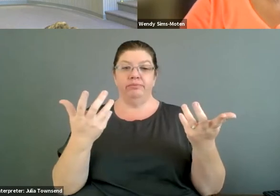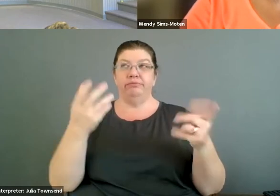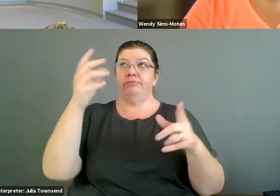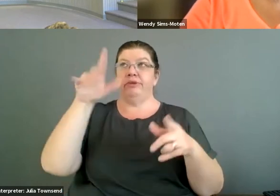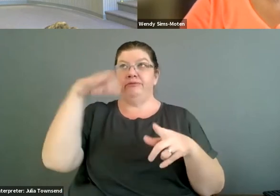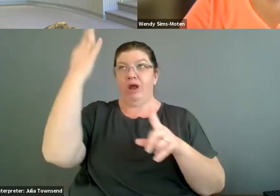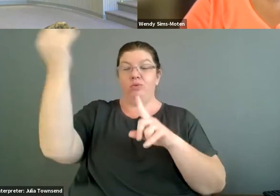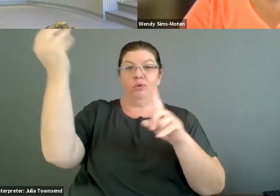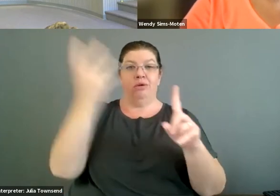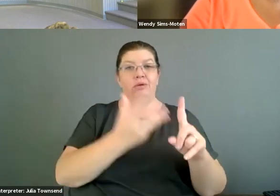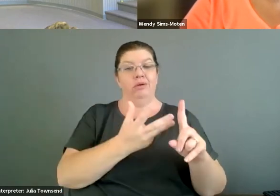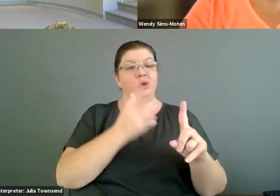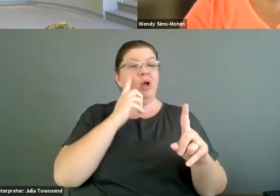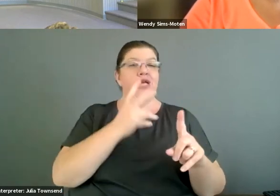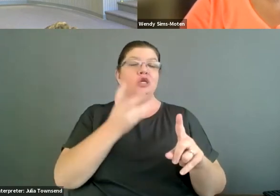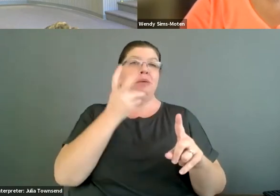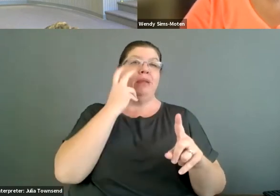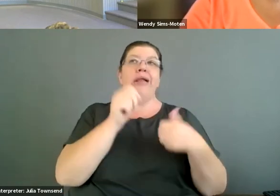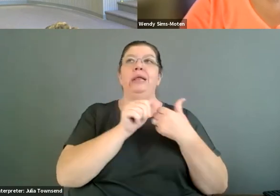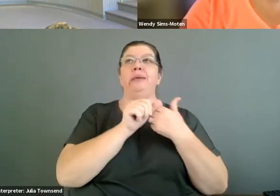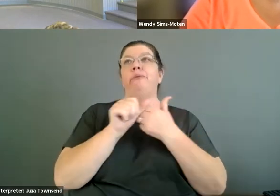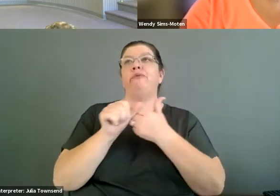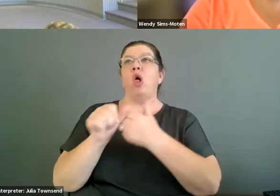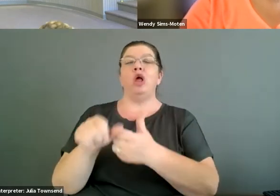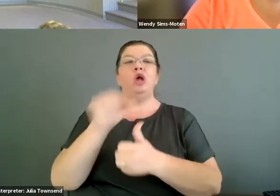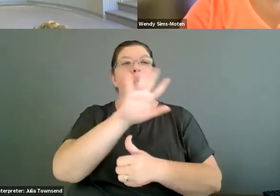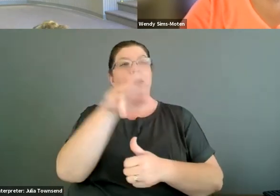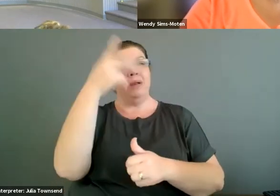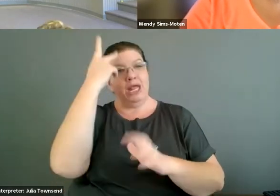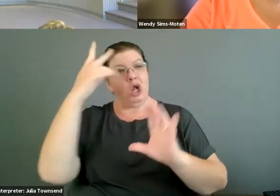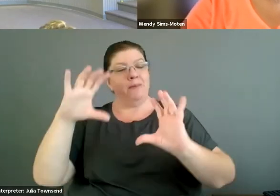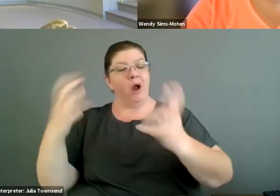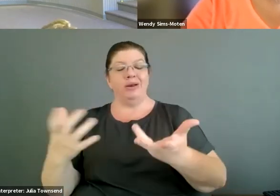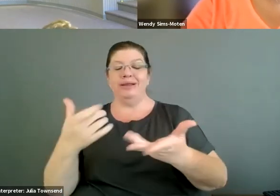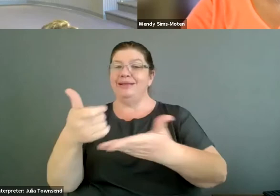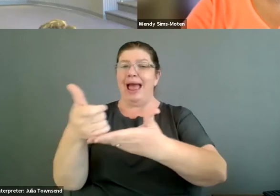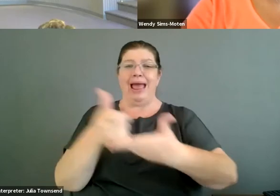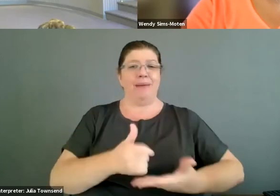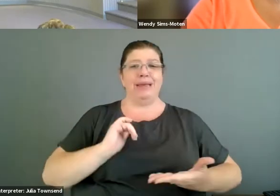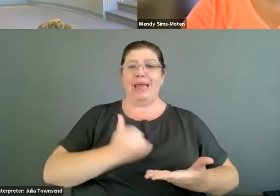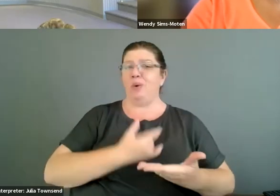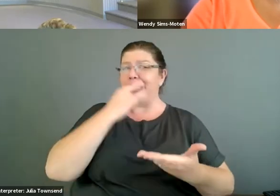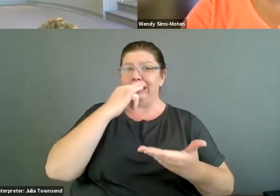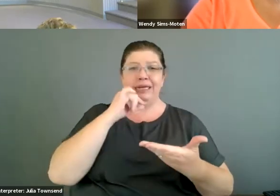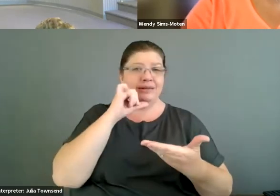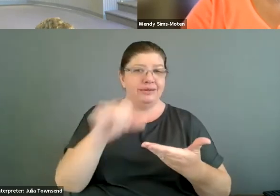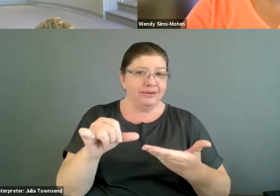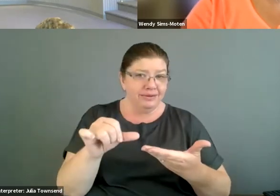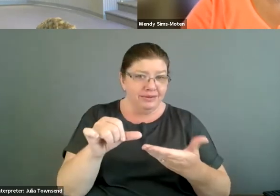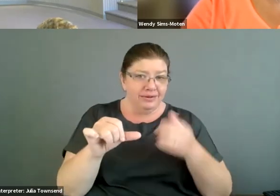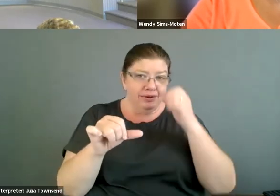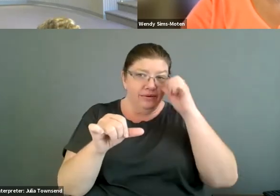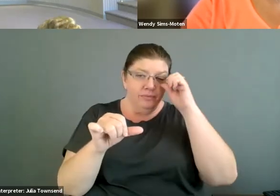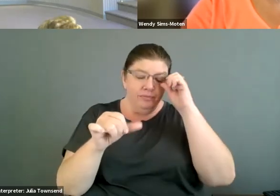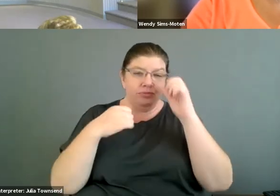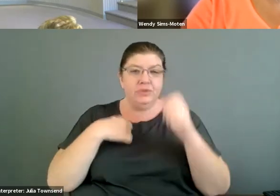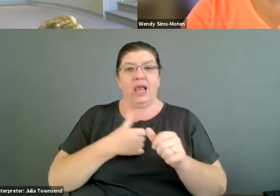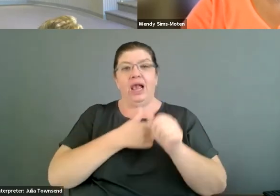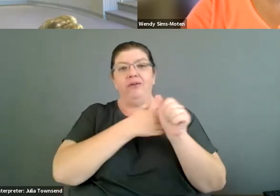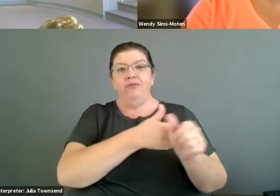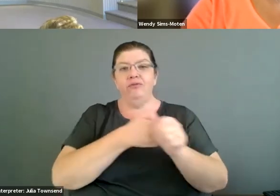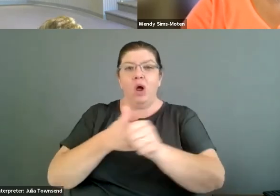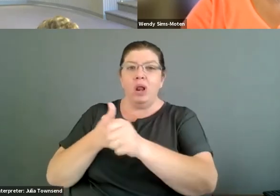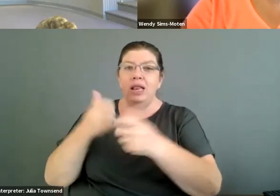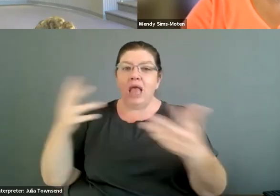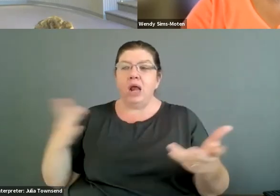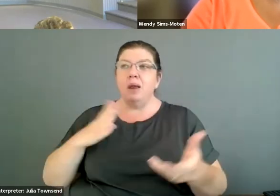You guys are blindly following your party, and that is not helping our kids. I followed a lot of boards. I went to the OSHA